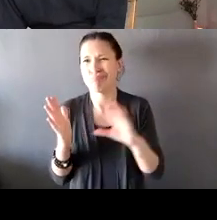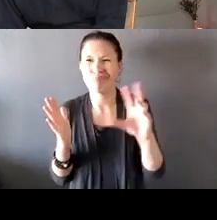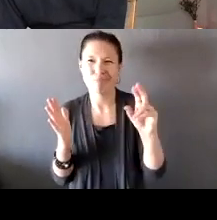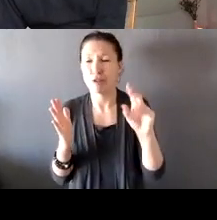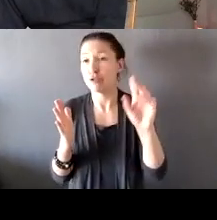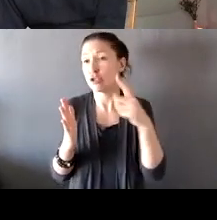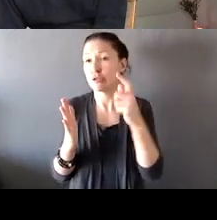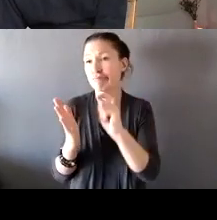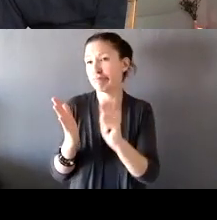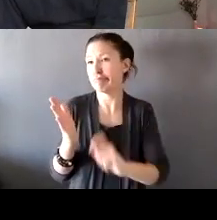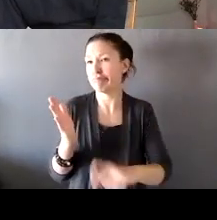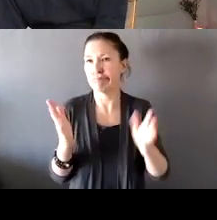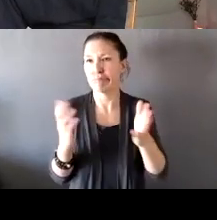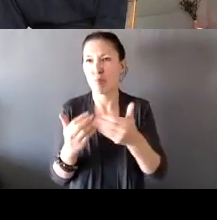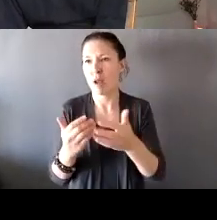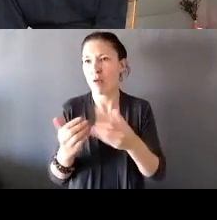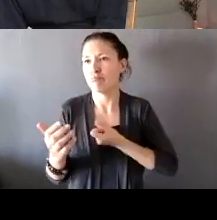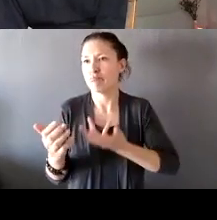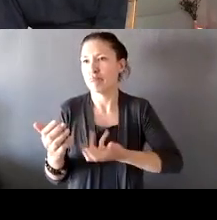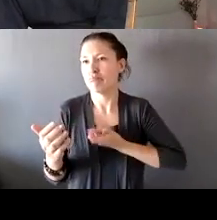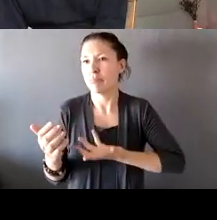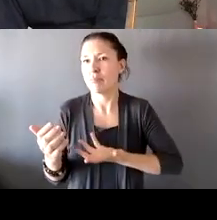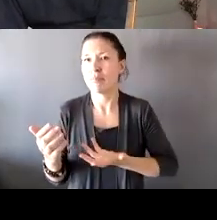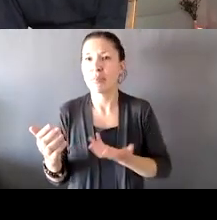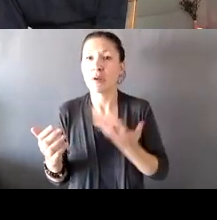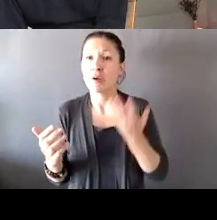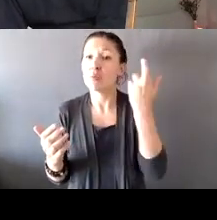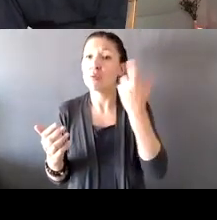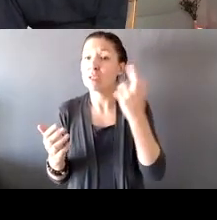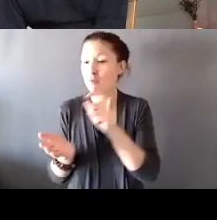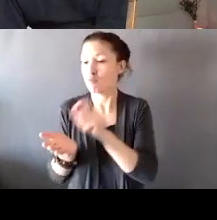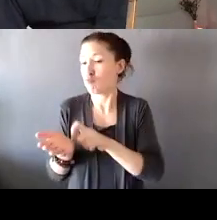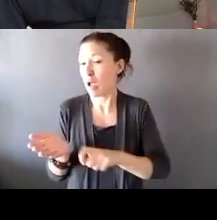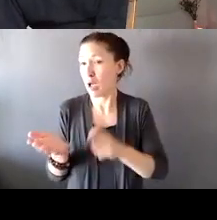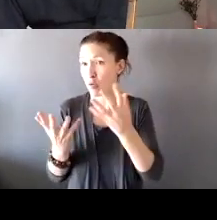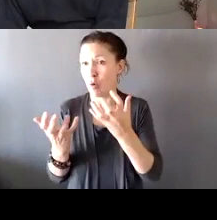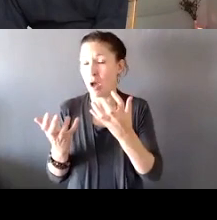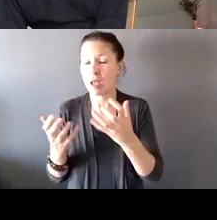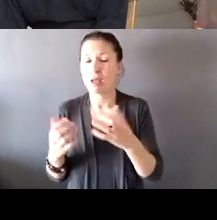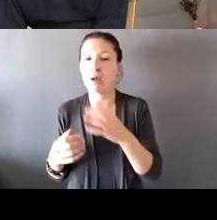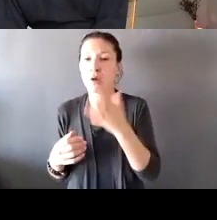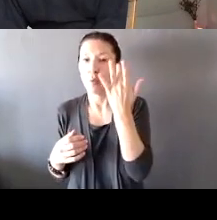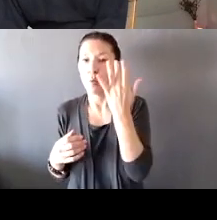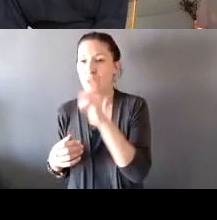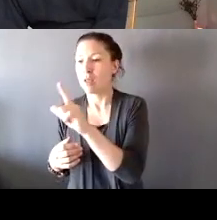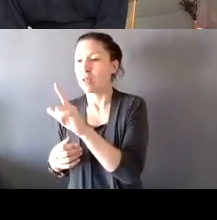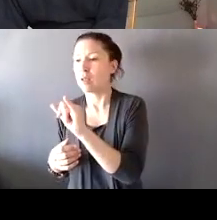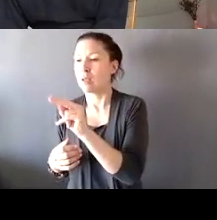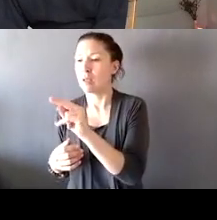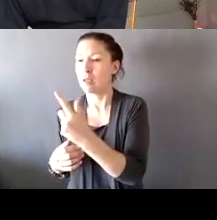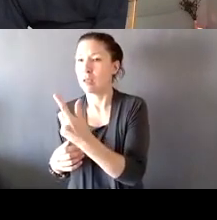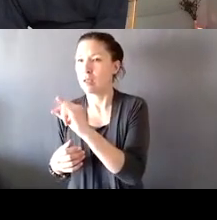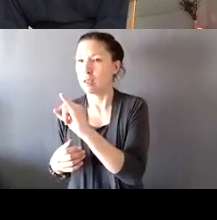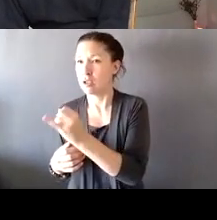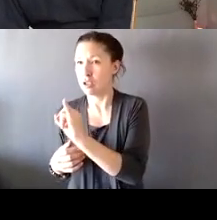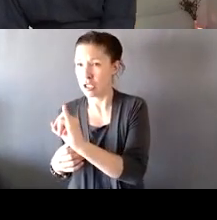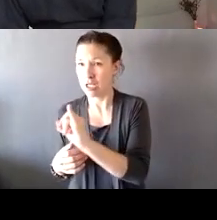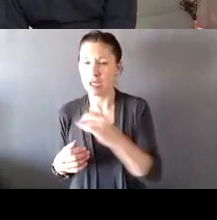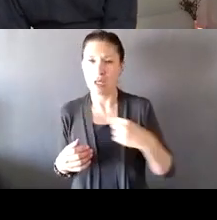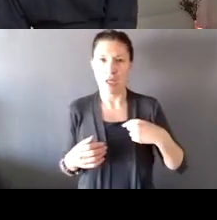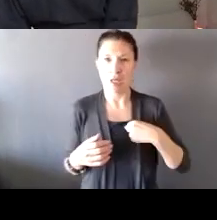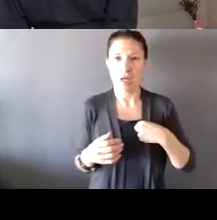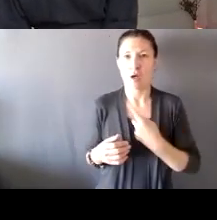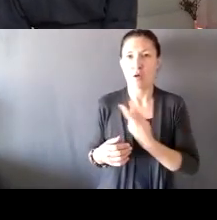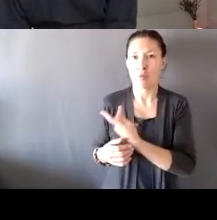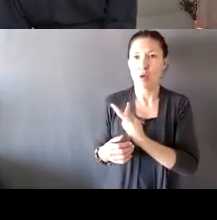Part of why we wanted to include this is both Lingji and I use this practice from the Artist's Way called Daily Pages, and I found it can be